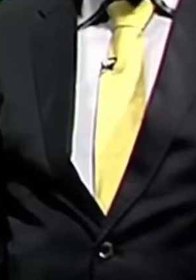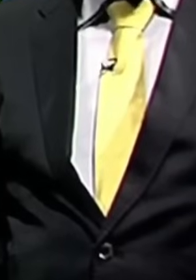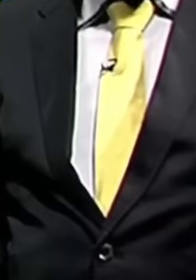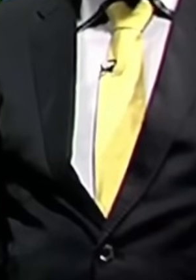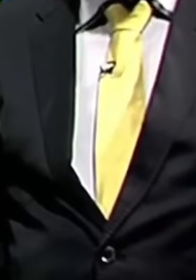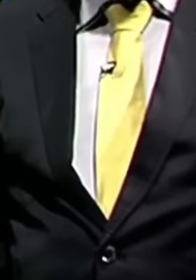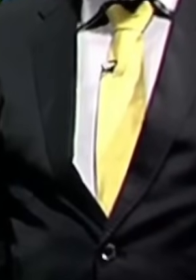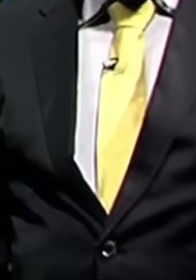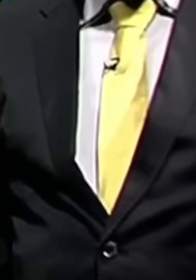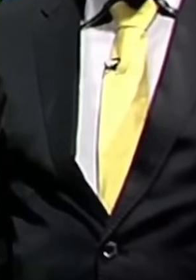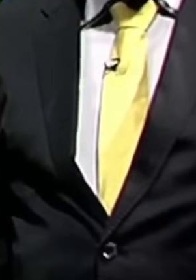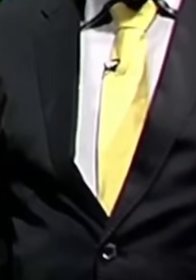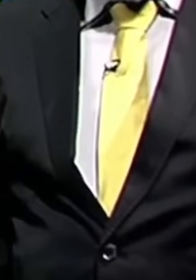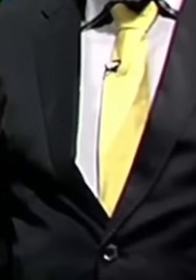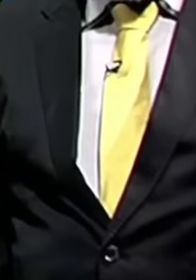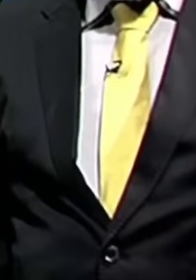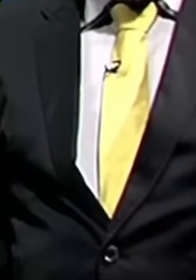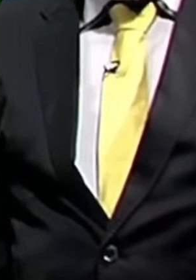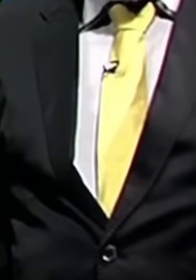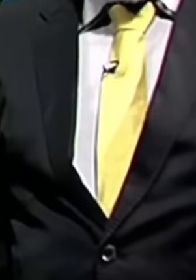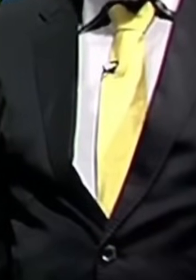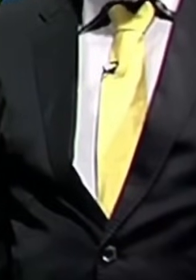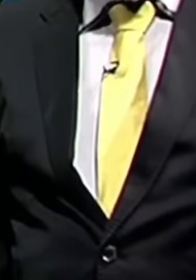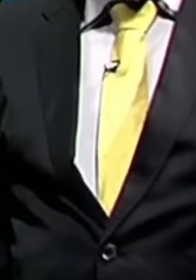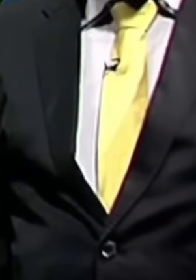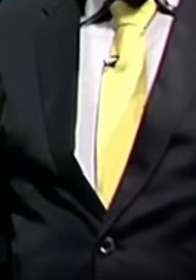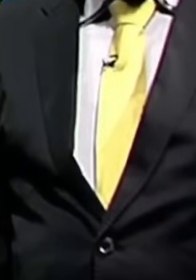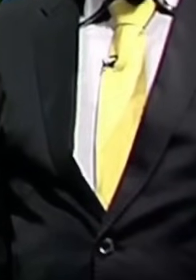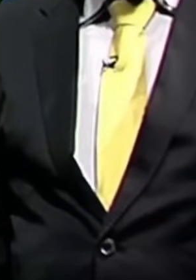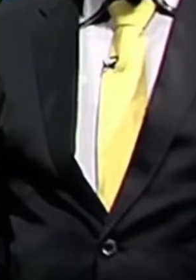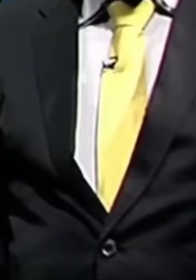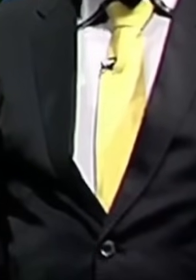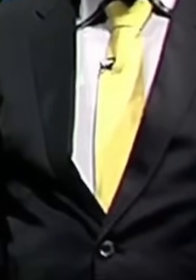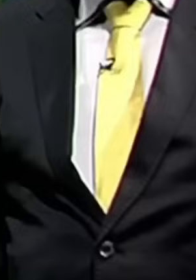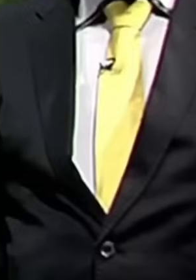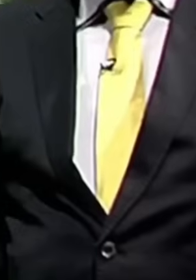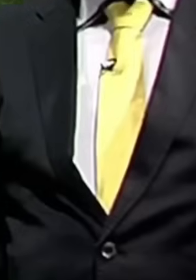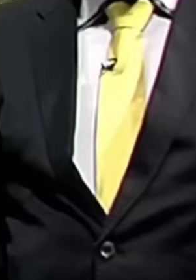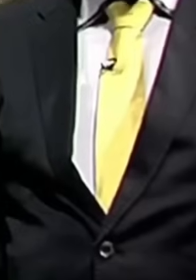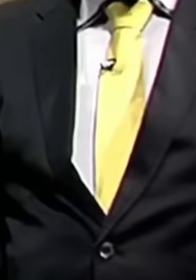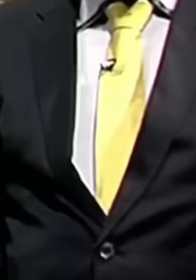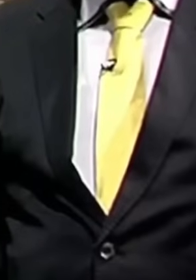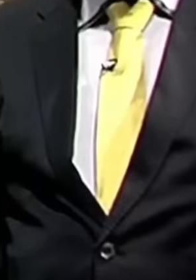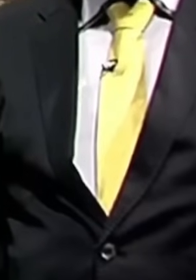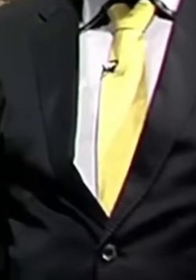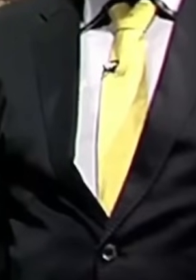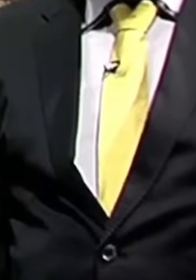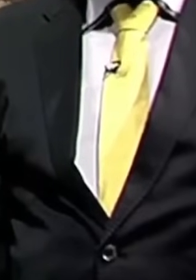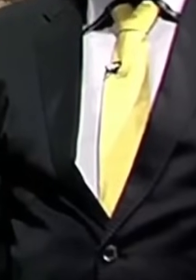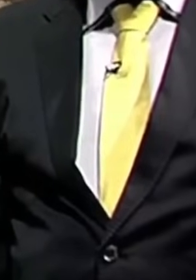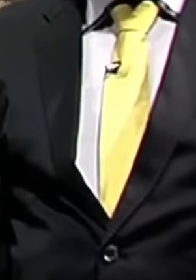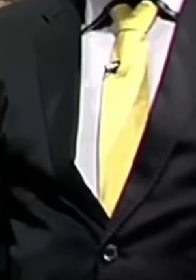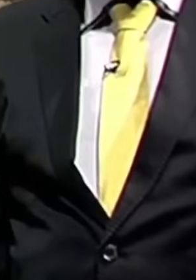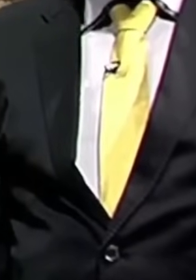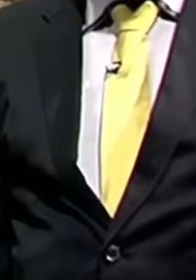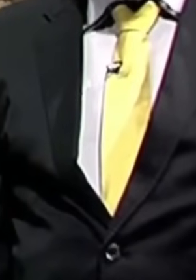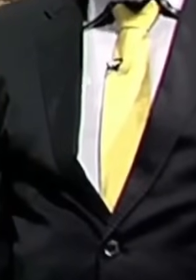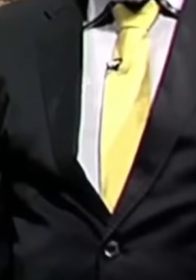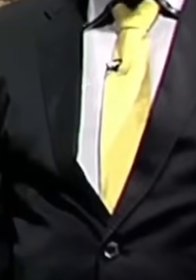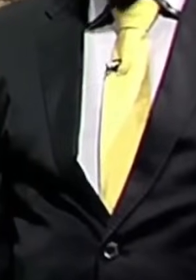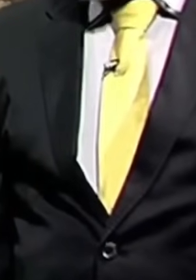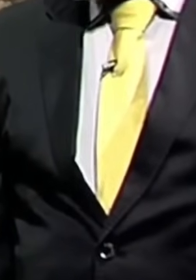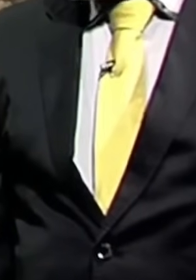ntle le mono dibaka tse ding go tla be go batla go pholaphodile a tshware shebile ka hare go province ya ne ya Kapa Bophirima teng province ya Kapa Bophirima tla ba le